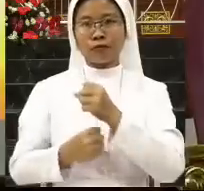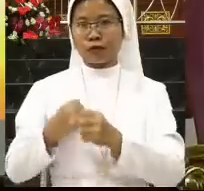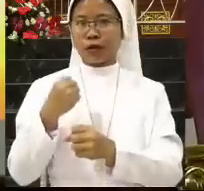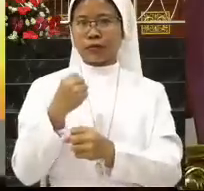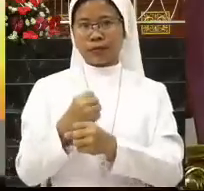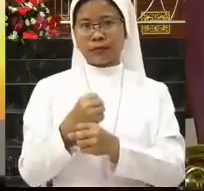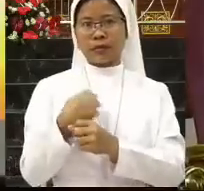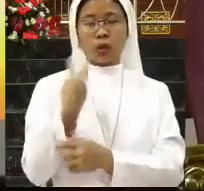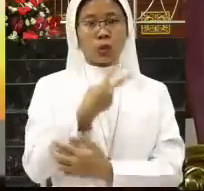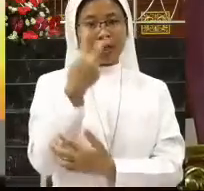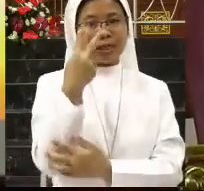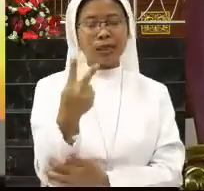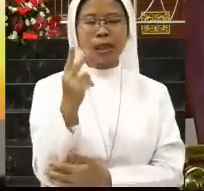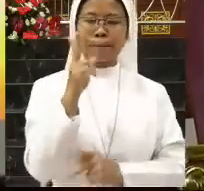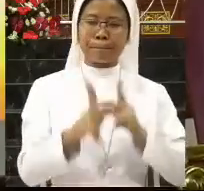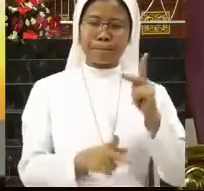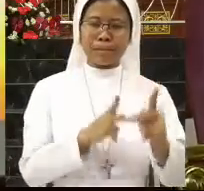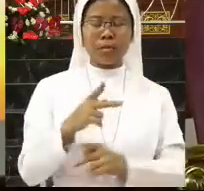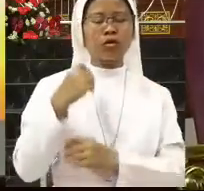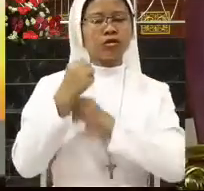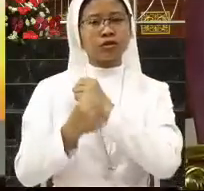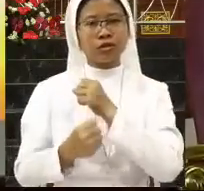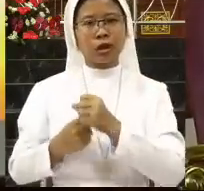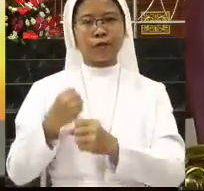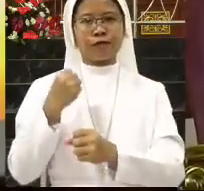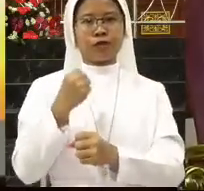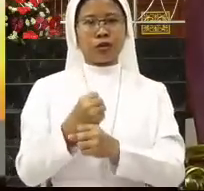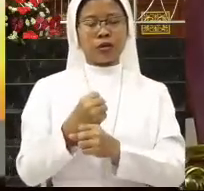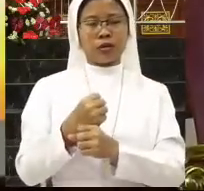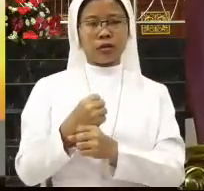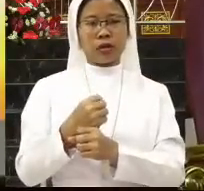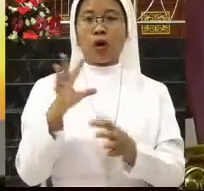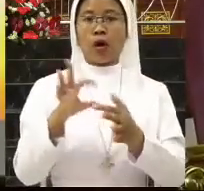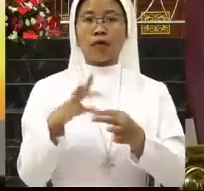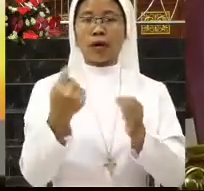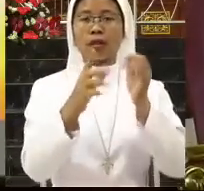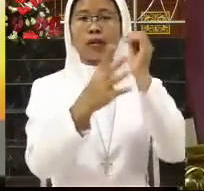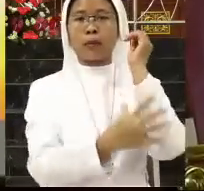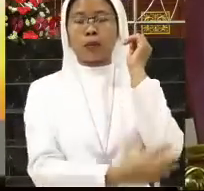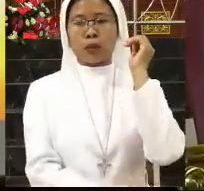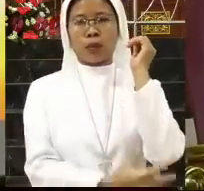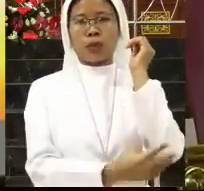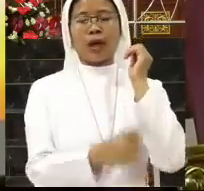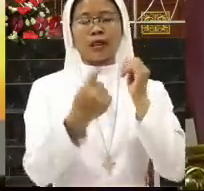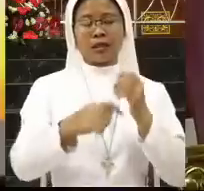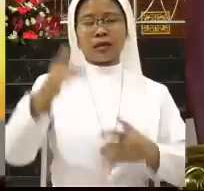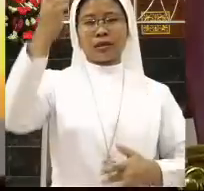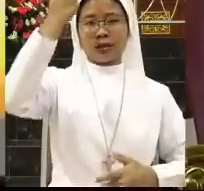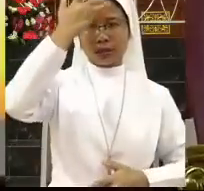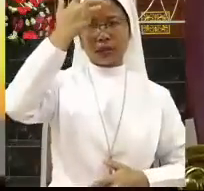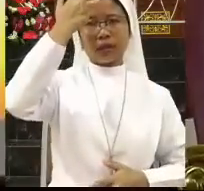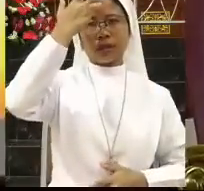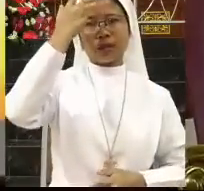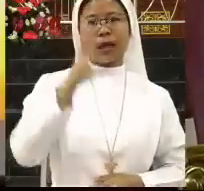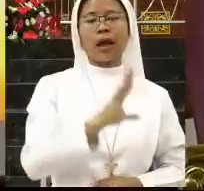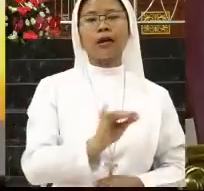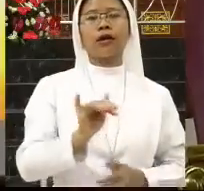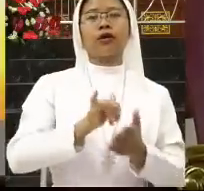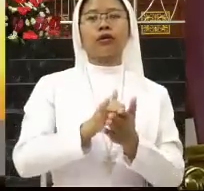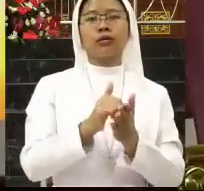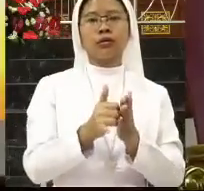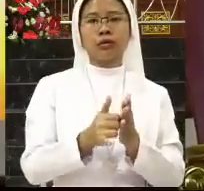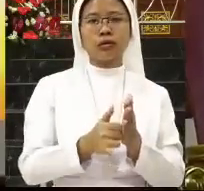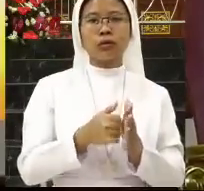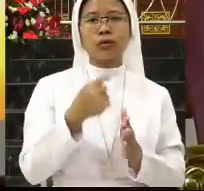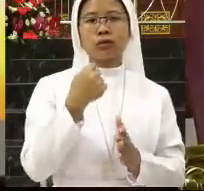Human frailty is concretely seen in the suffering of the poor, the sick, and to those who are not